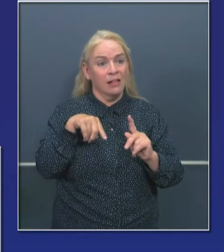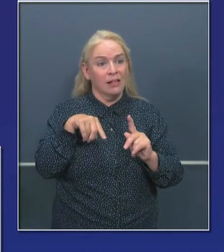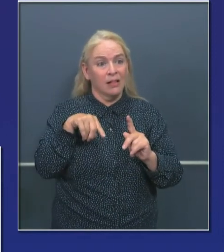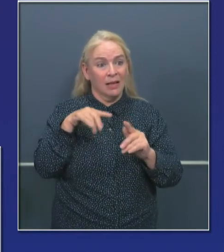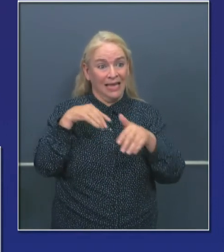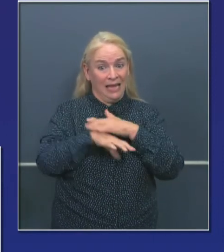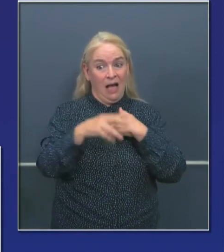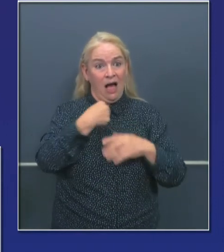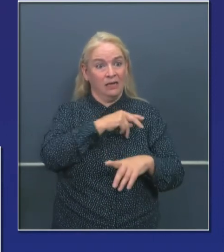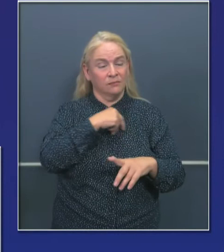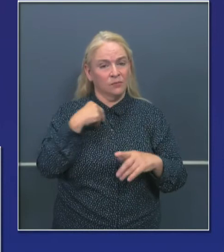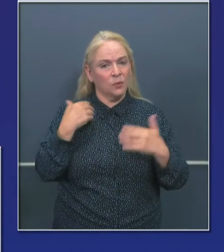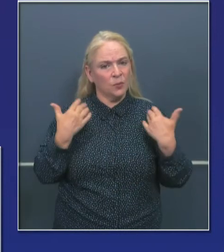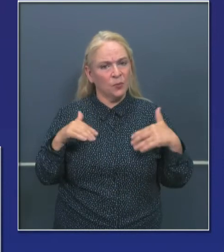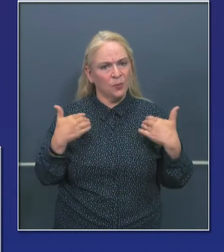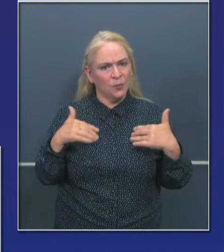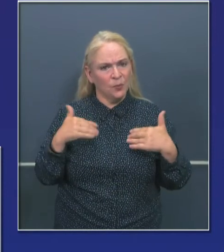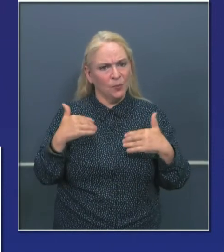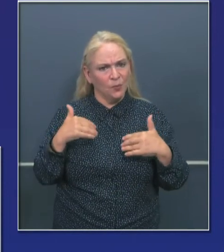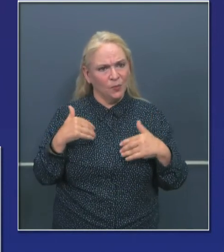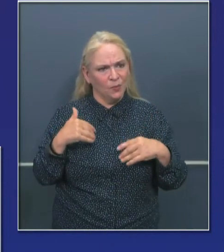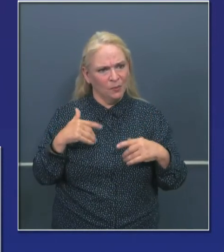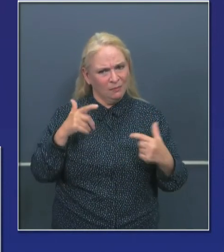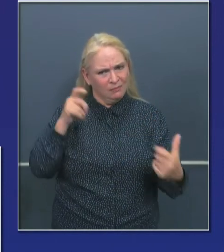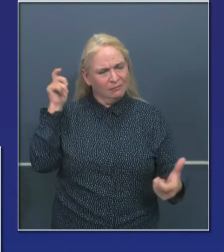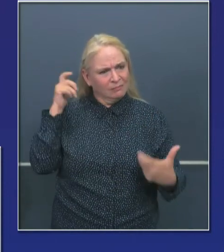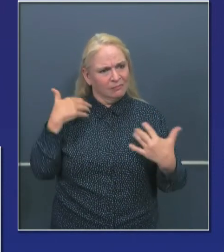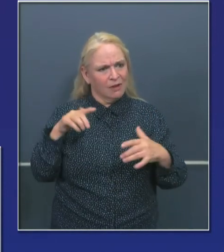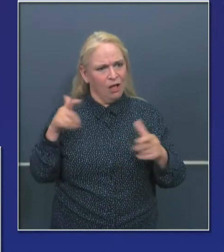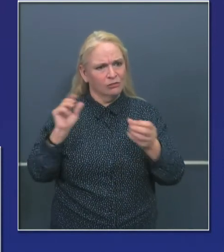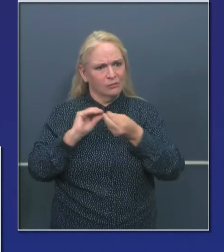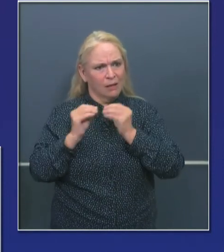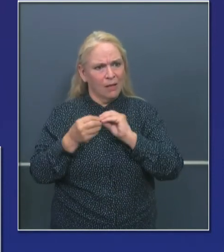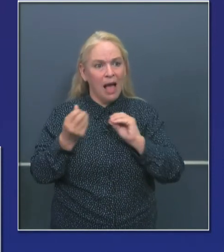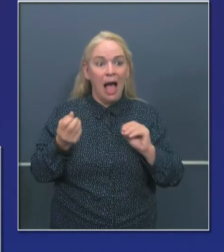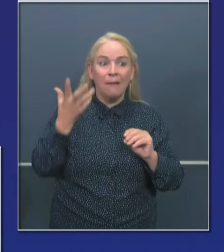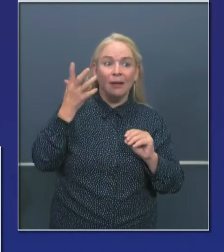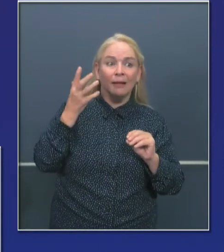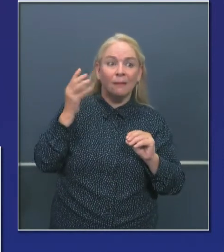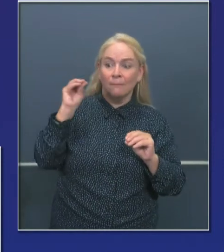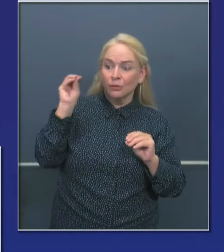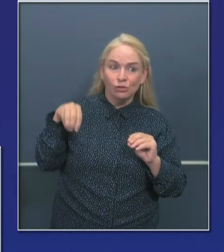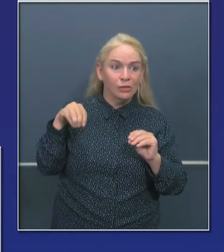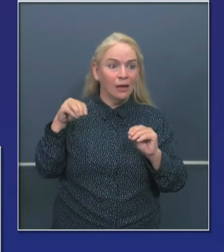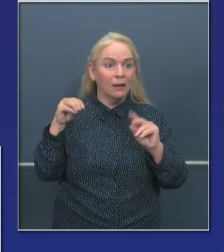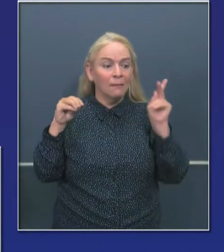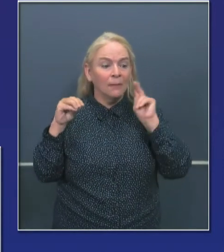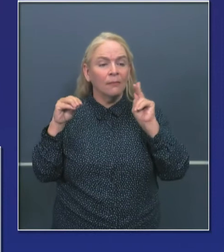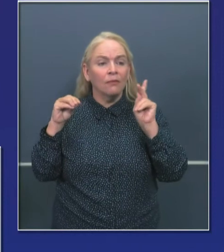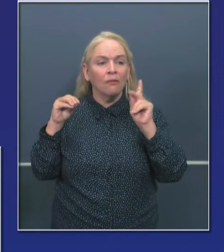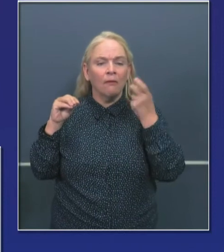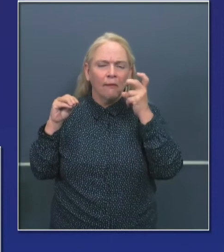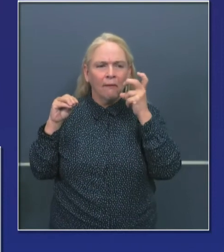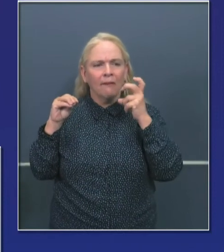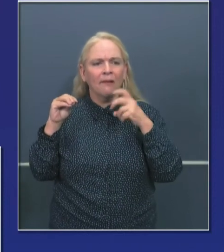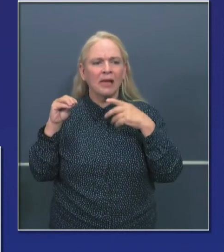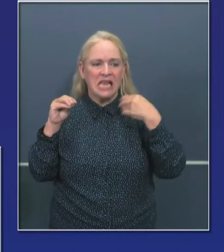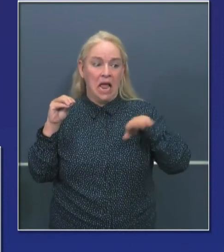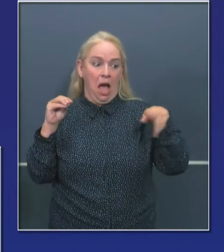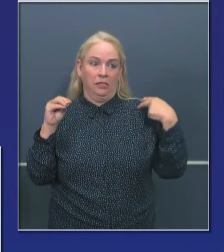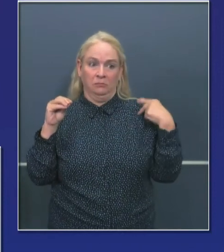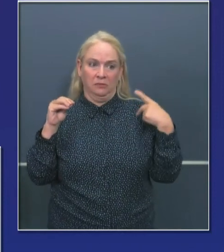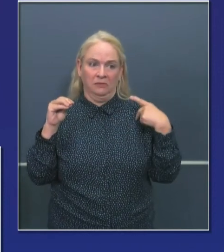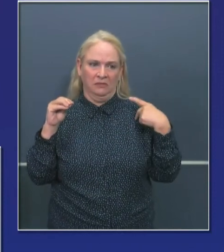system beds. The total number of people, patients admitted overall is 46,035.